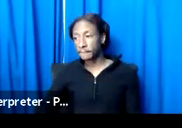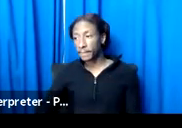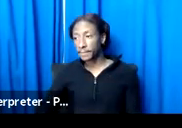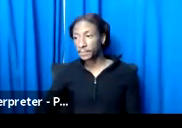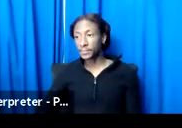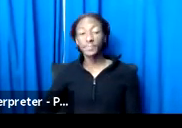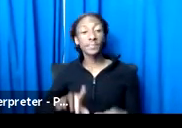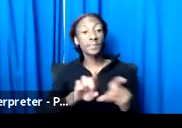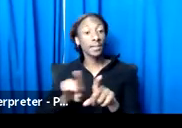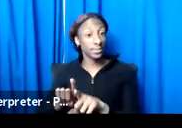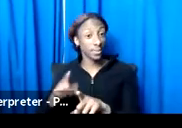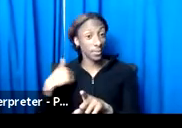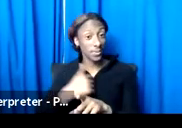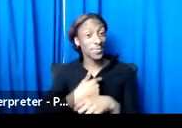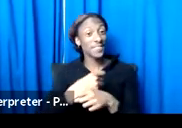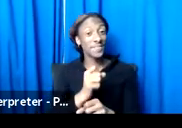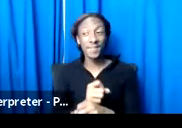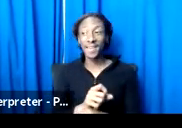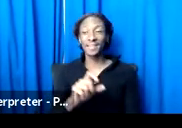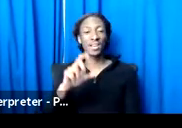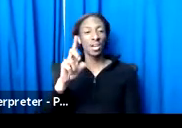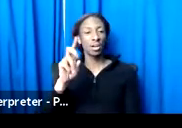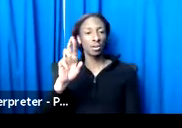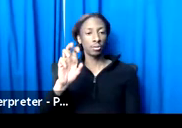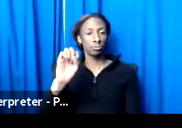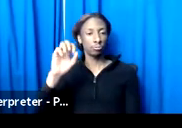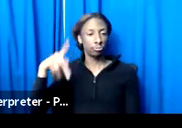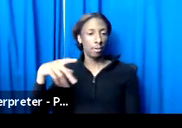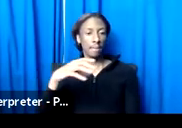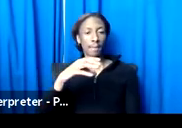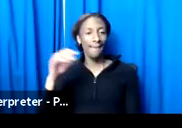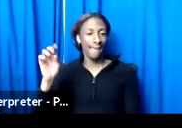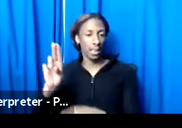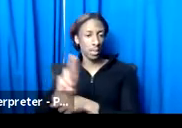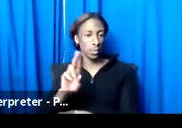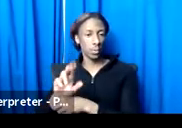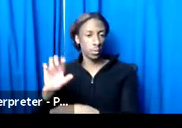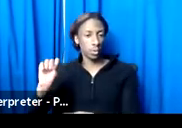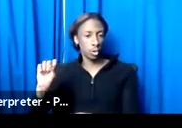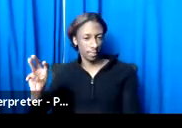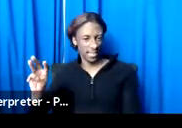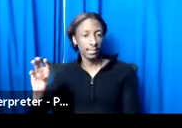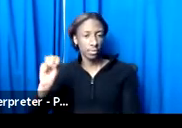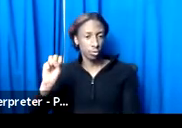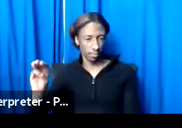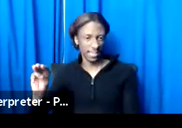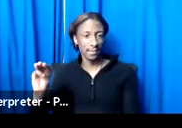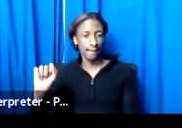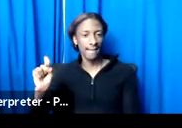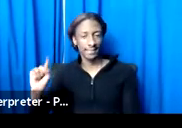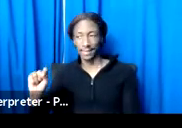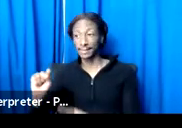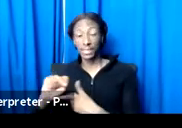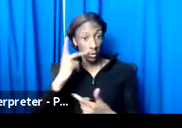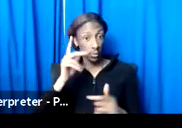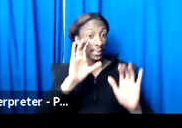have created some drop and use social media assets. We have the images that you